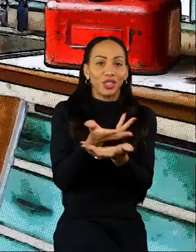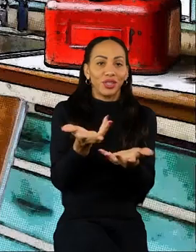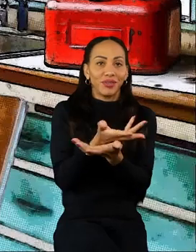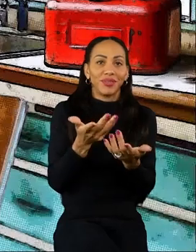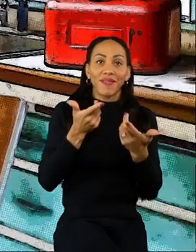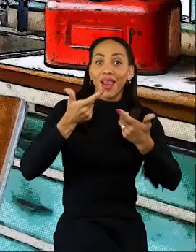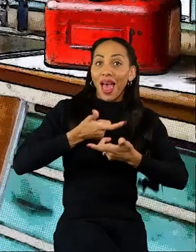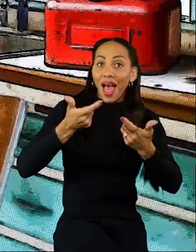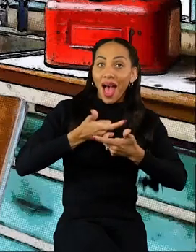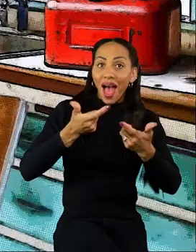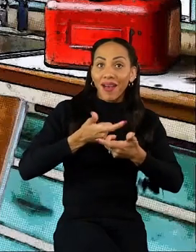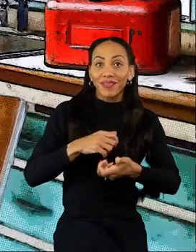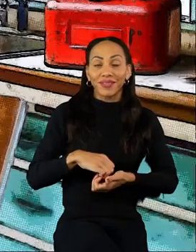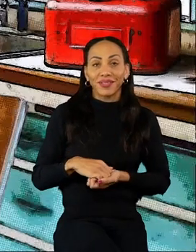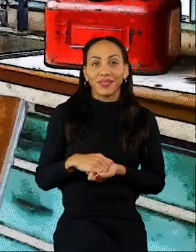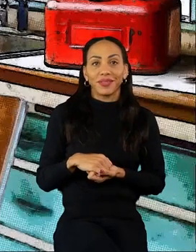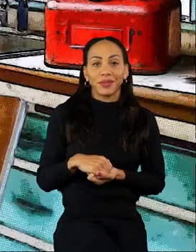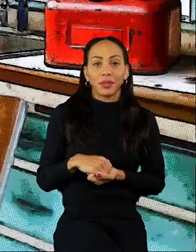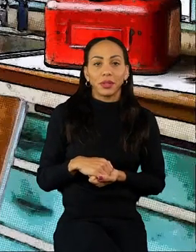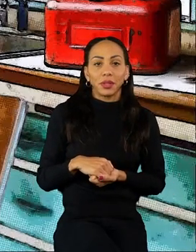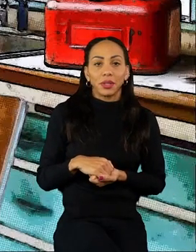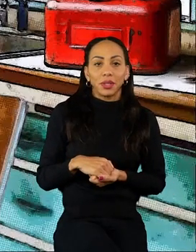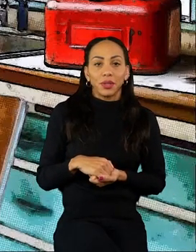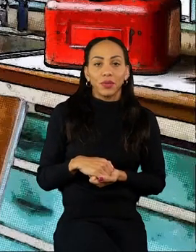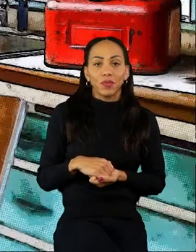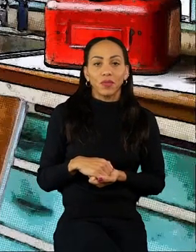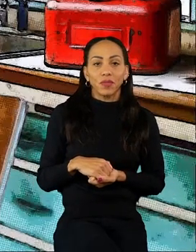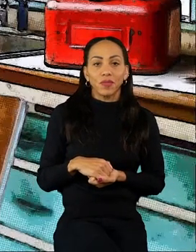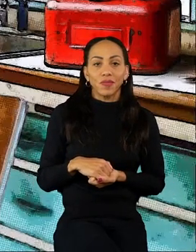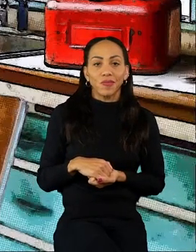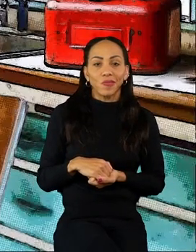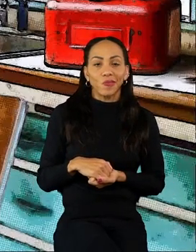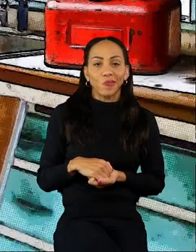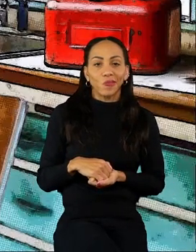you could be having a conversation, having a bit of a laugh, probably, with all of this.